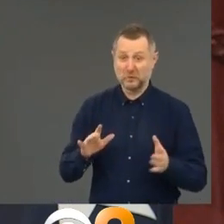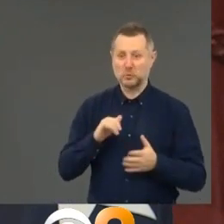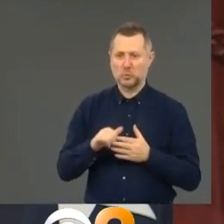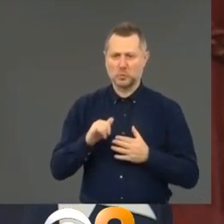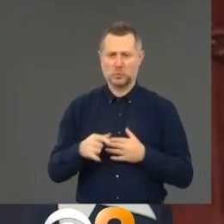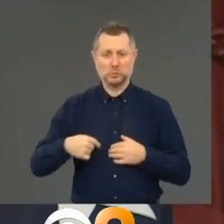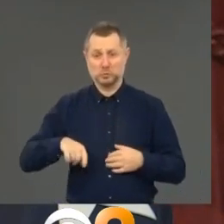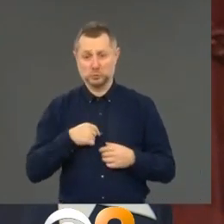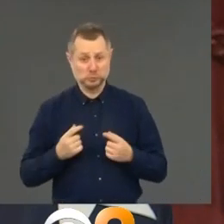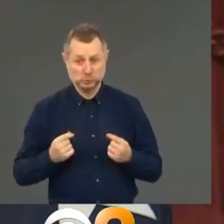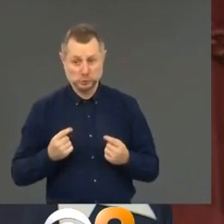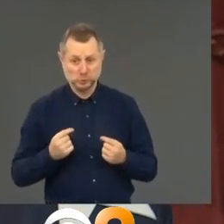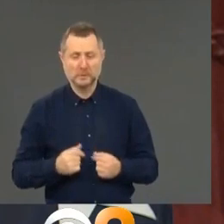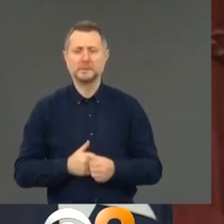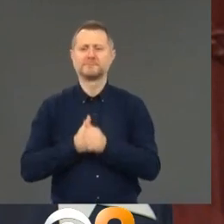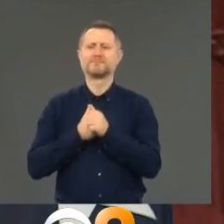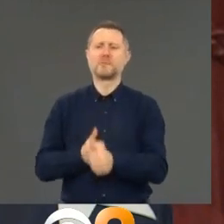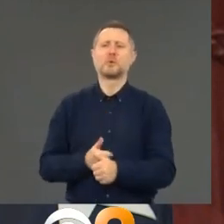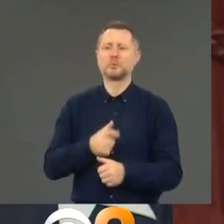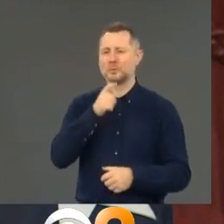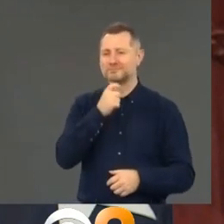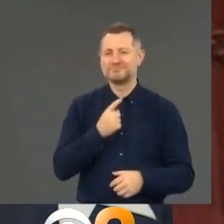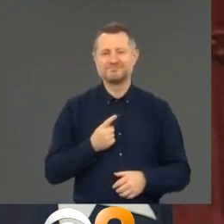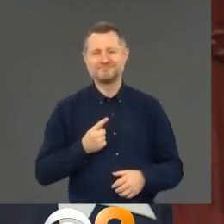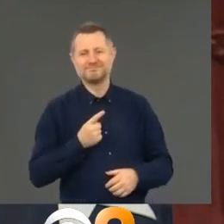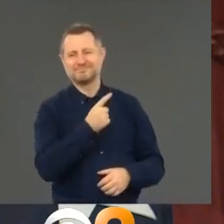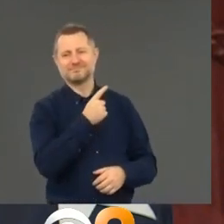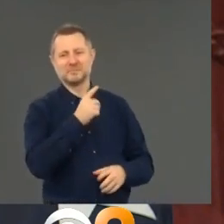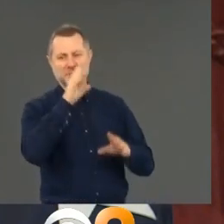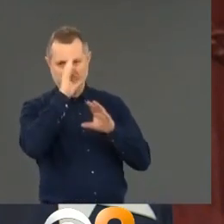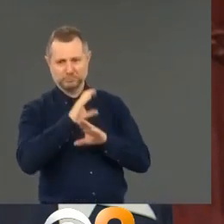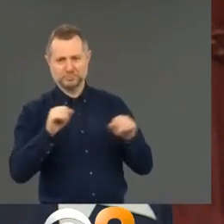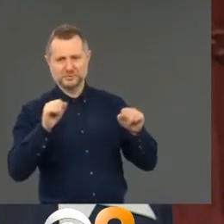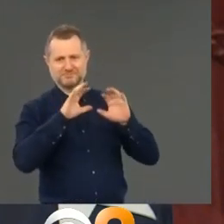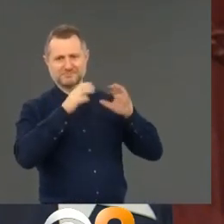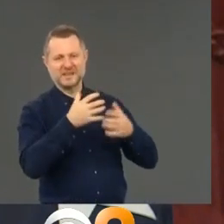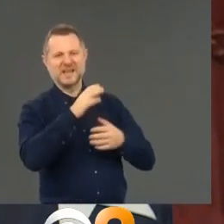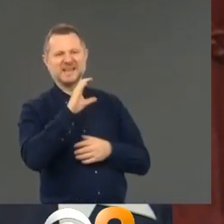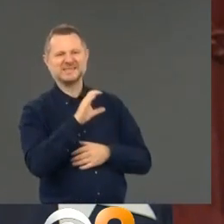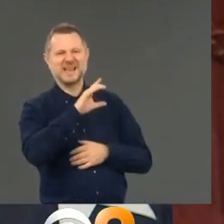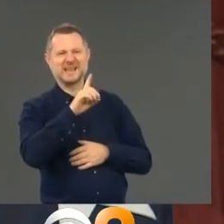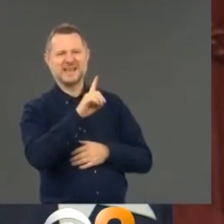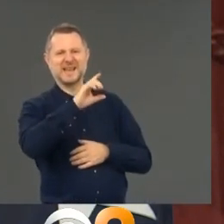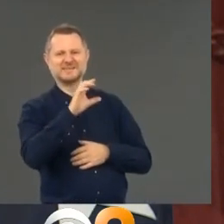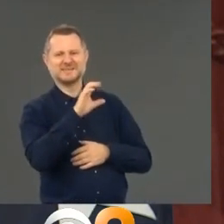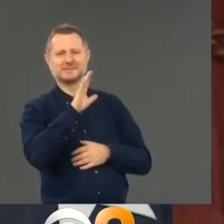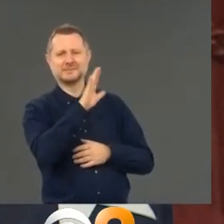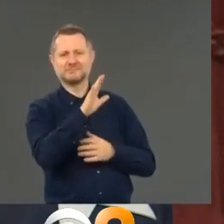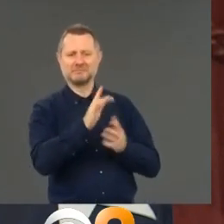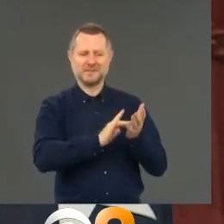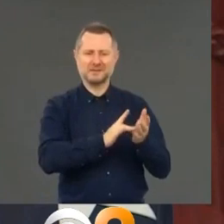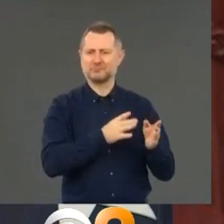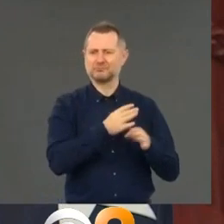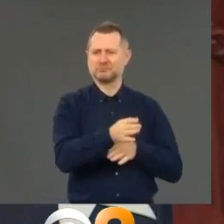the president's agency's guidance. So